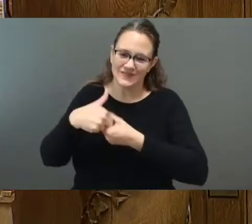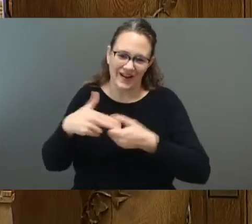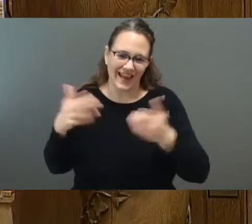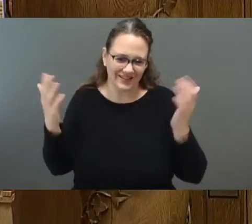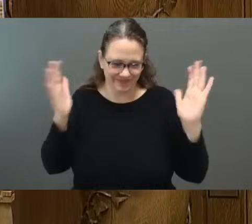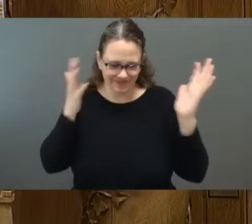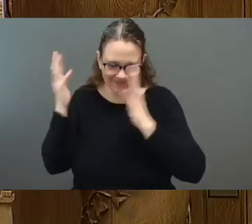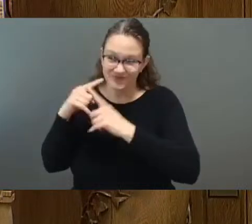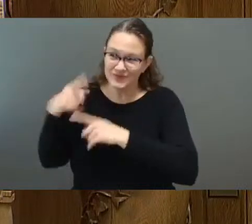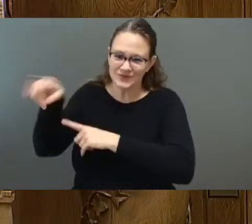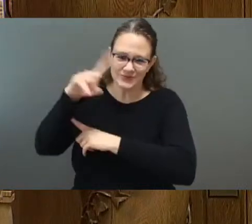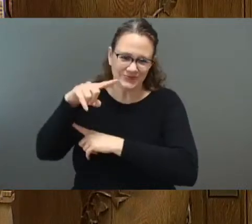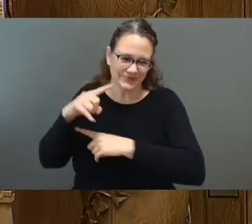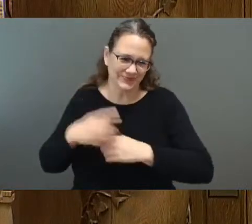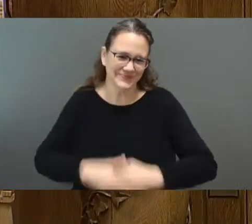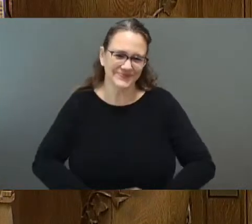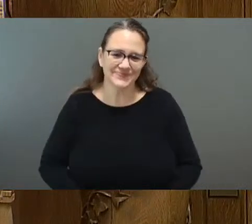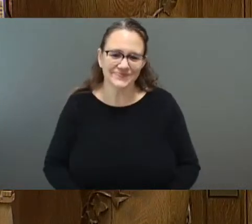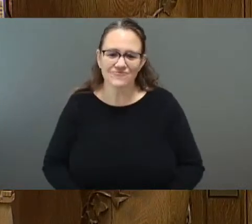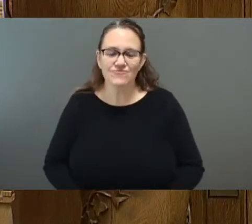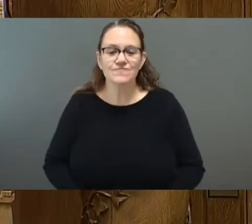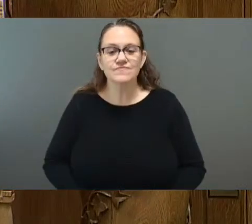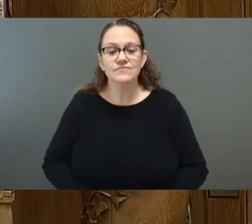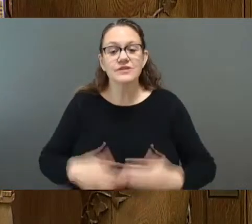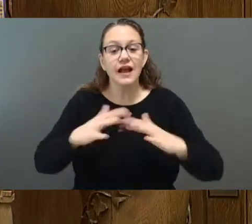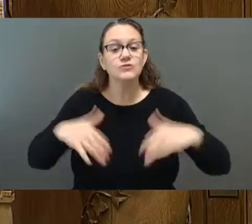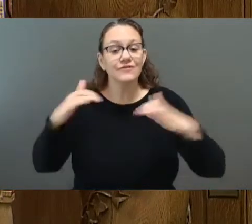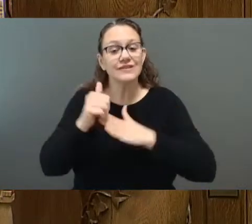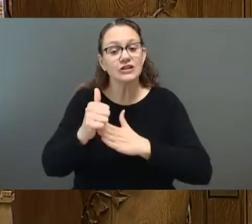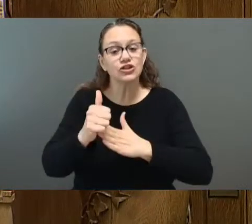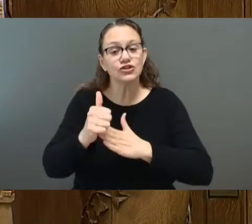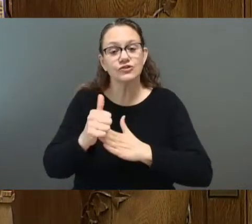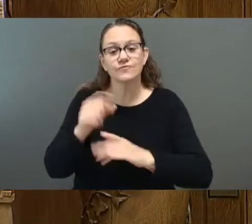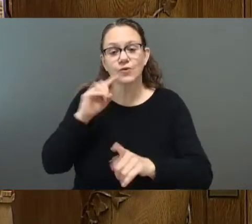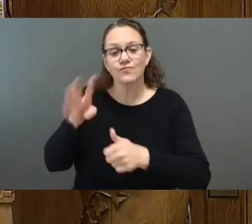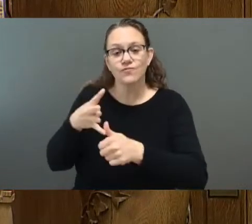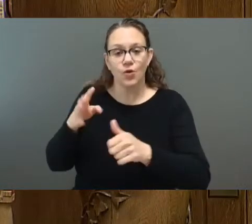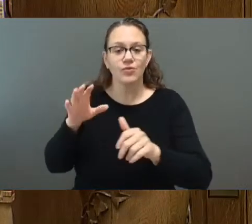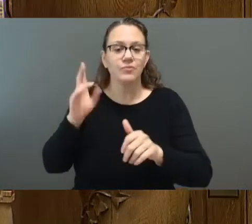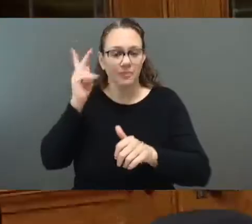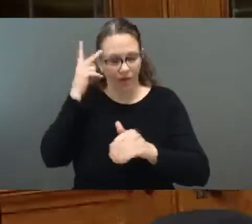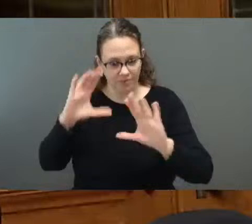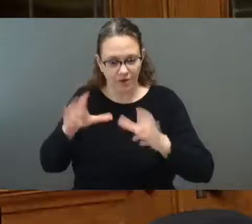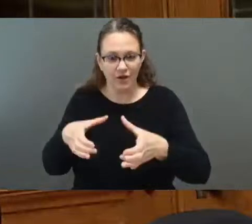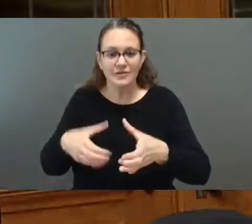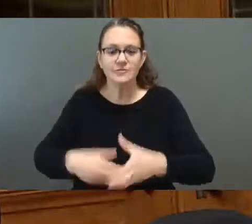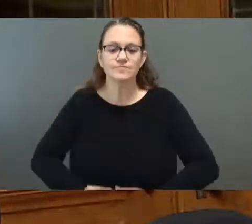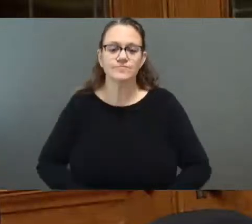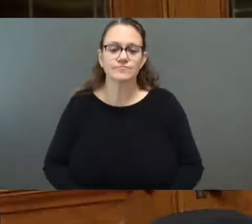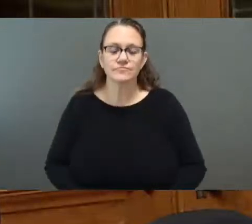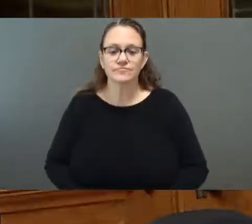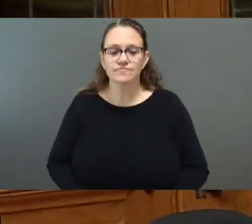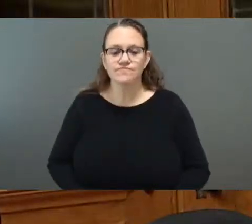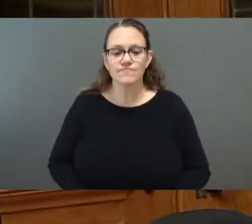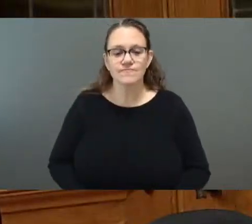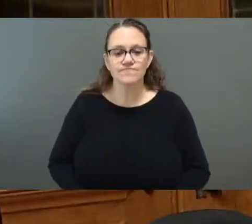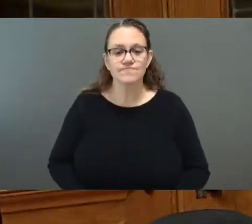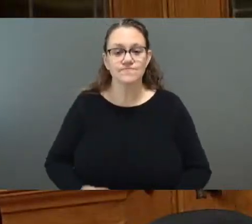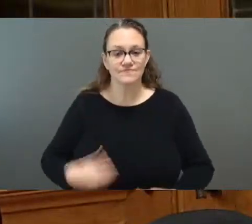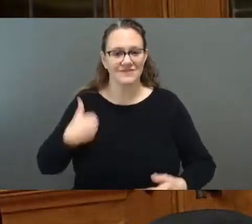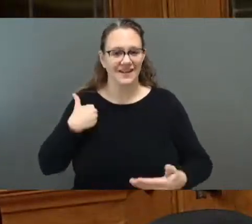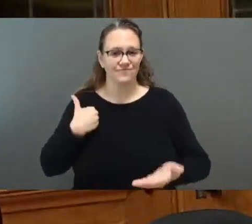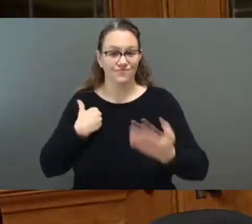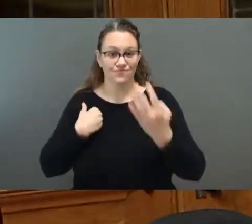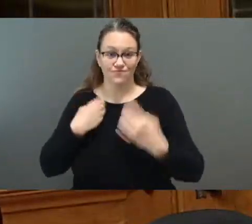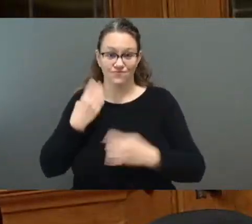House Leader of the Fourth Party. Well, thank you very much, Mr. Speaker. I have four guests that are here with me today. I'd like